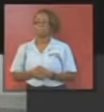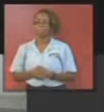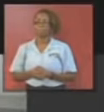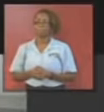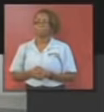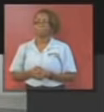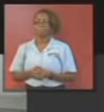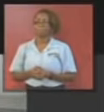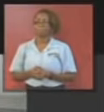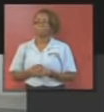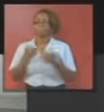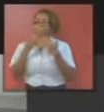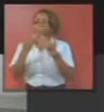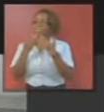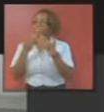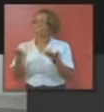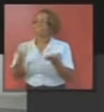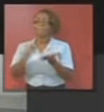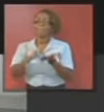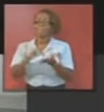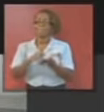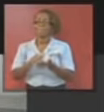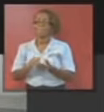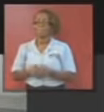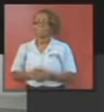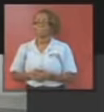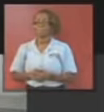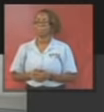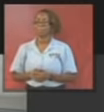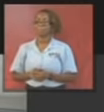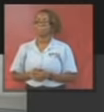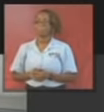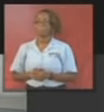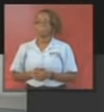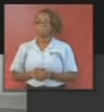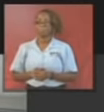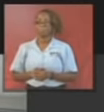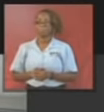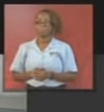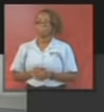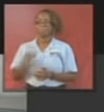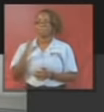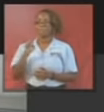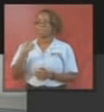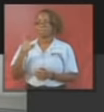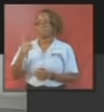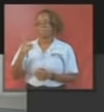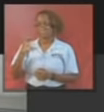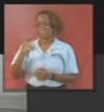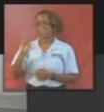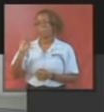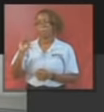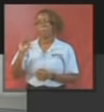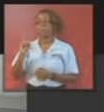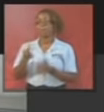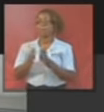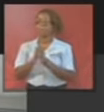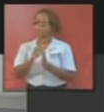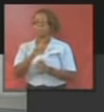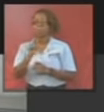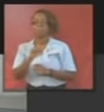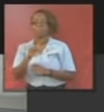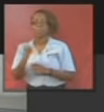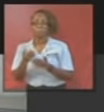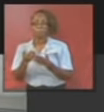Okay, thank you again. So CMO, I know my colleague Kim raised this issue a bit earlier about the exemption